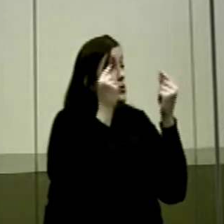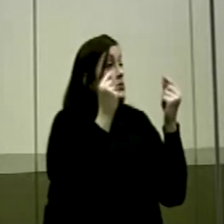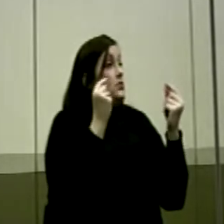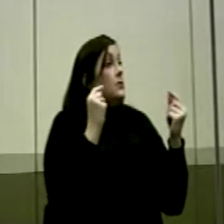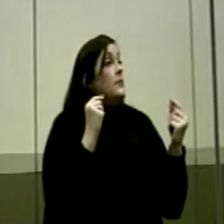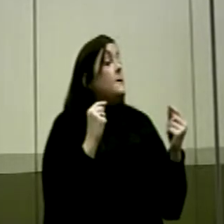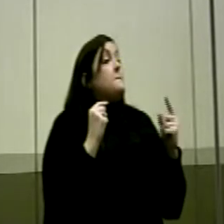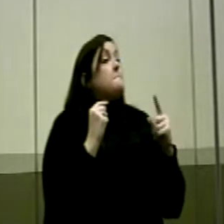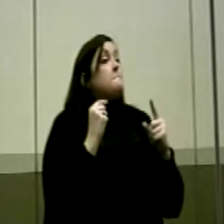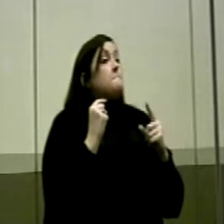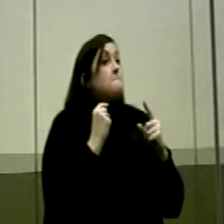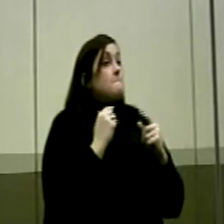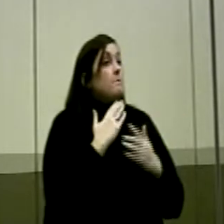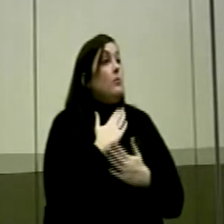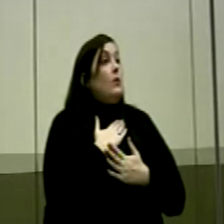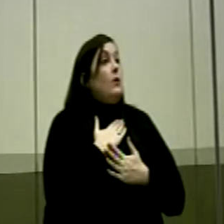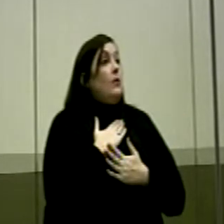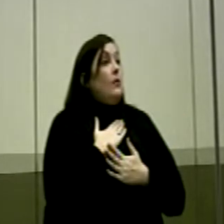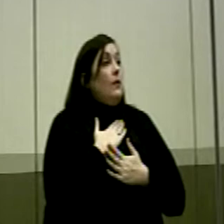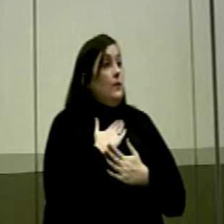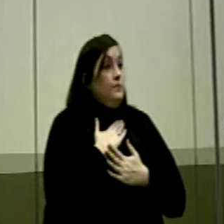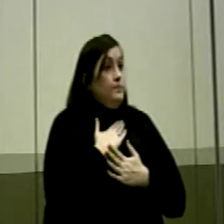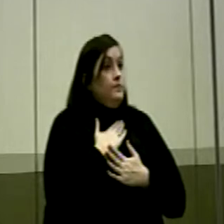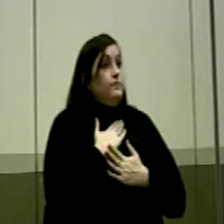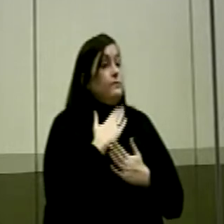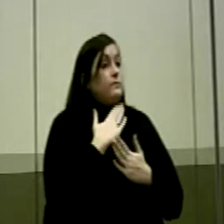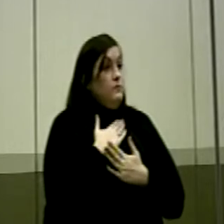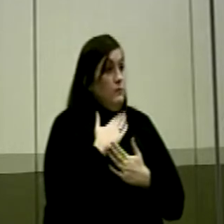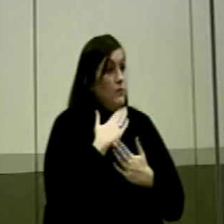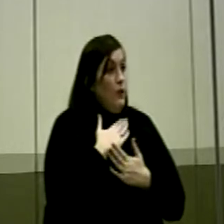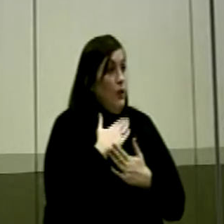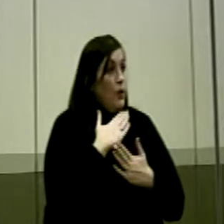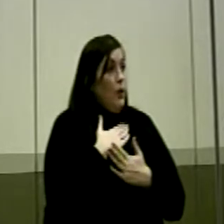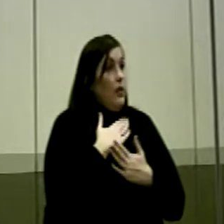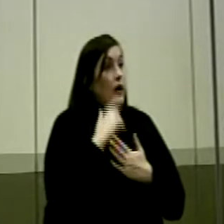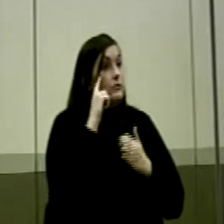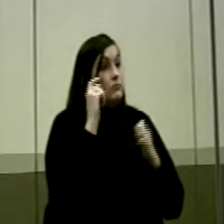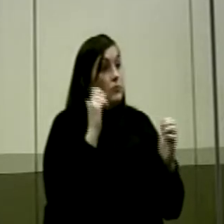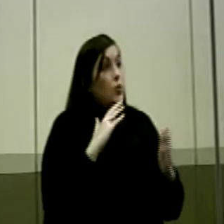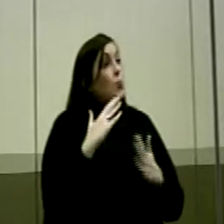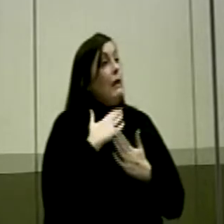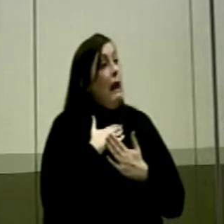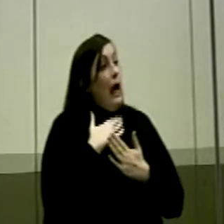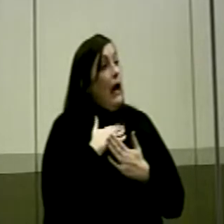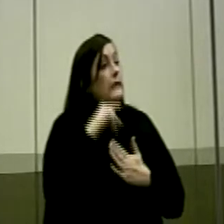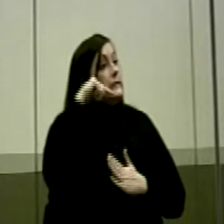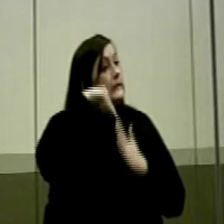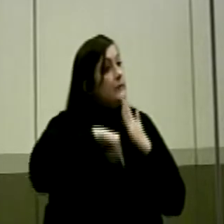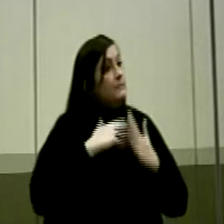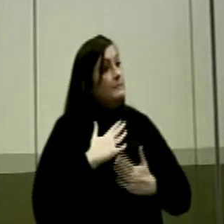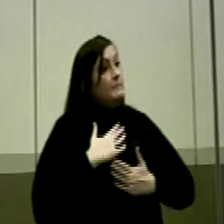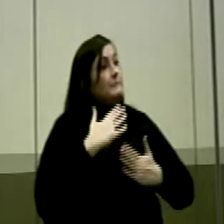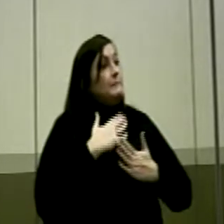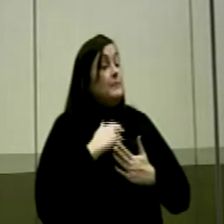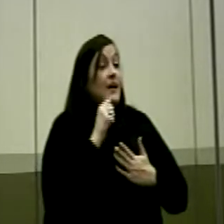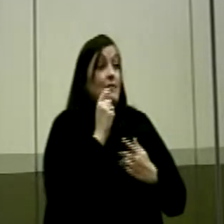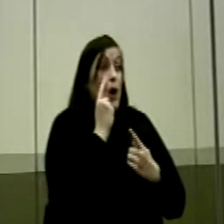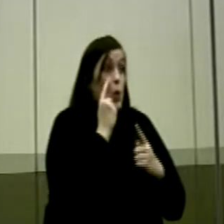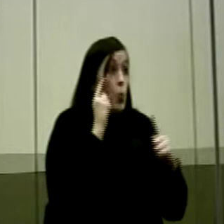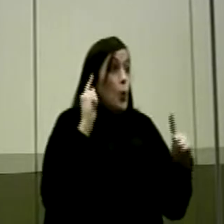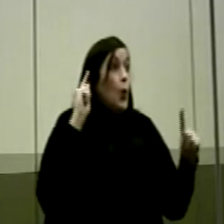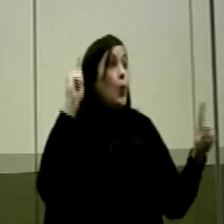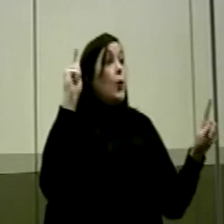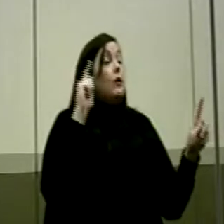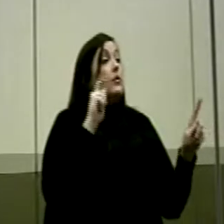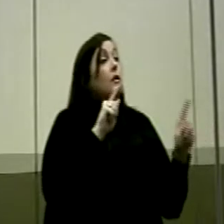relaxation strategies, try to relax, take deep breaths. If that doesn't work, then you need to maybe